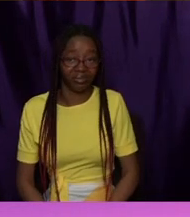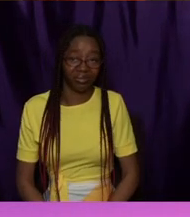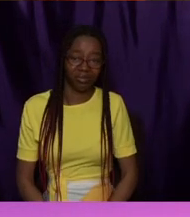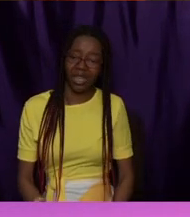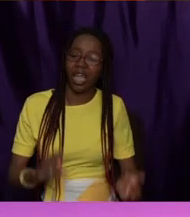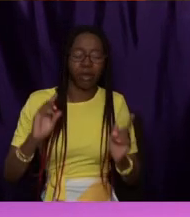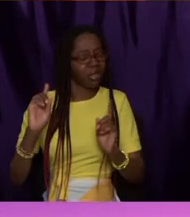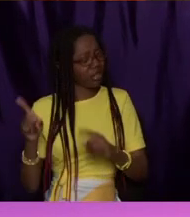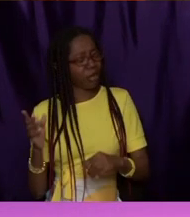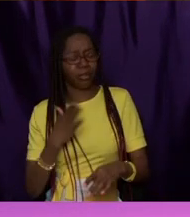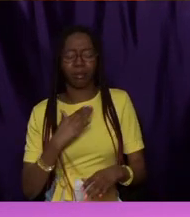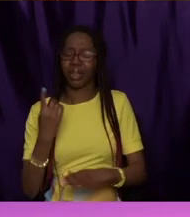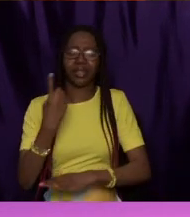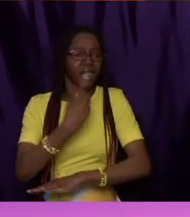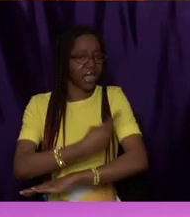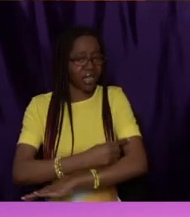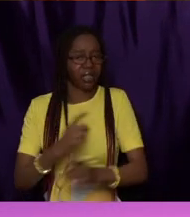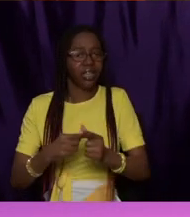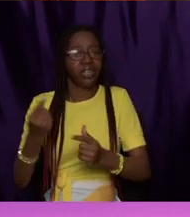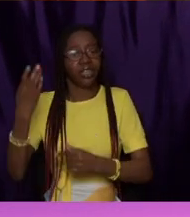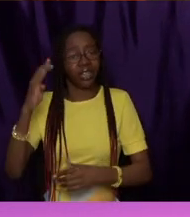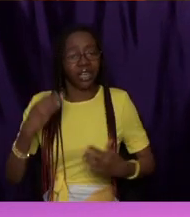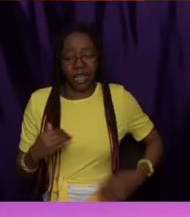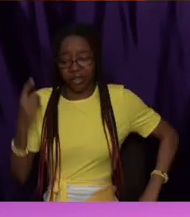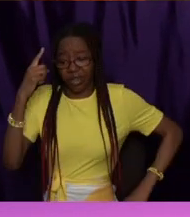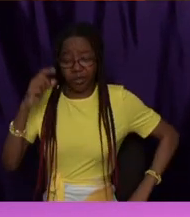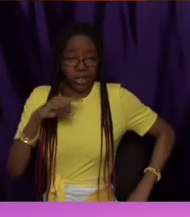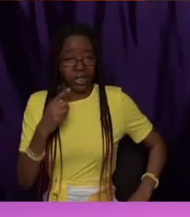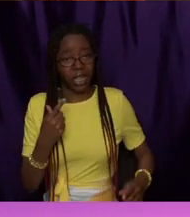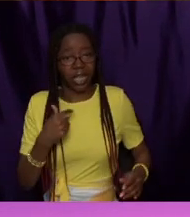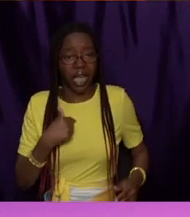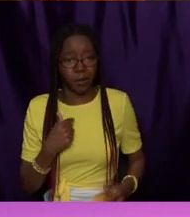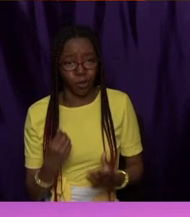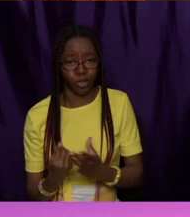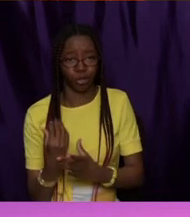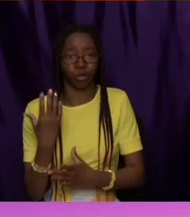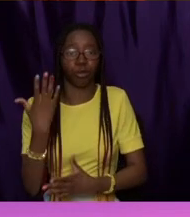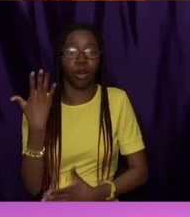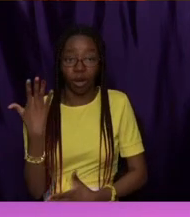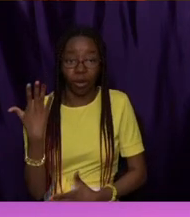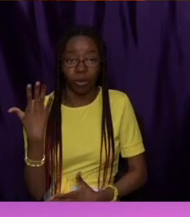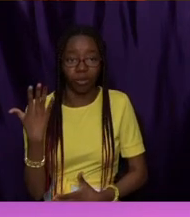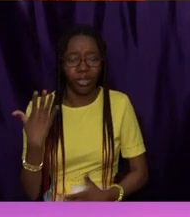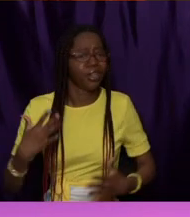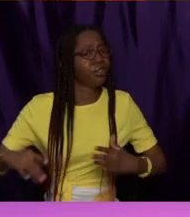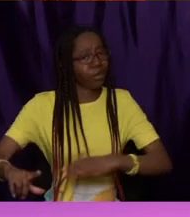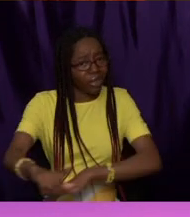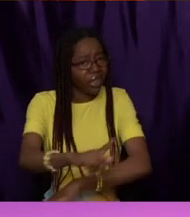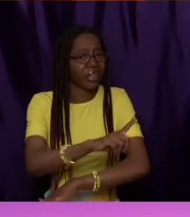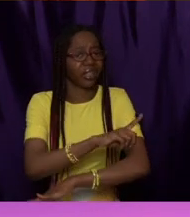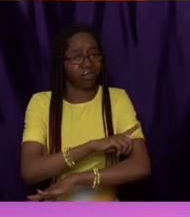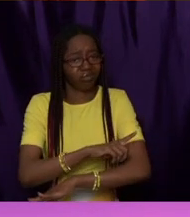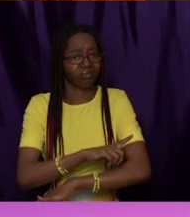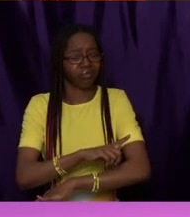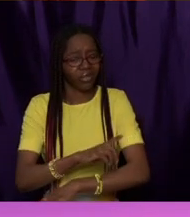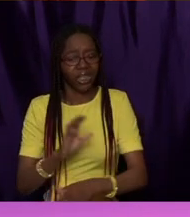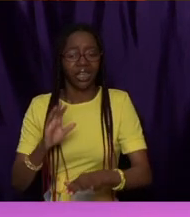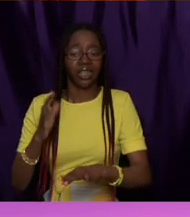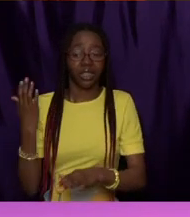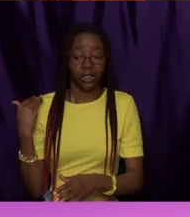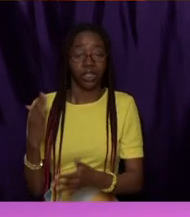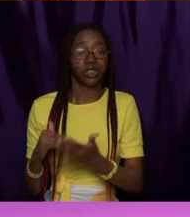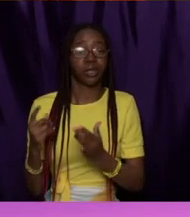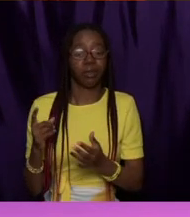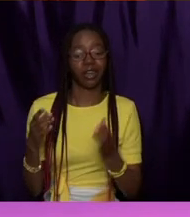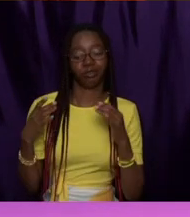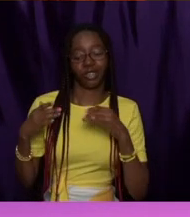I'm going to go about my business. Then God got the nerve to say, and I'm going to expand your territory. Hit somebody and tell them,